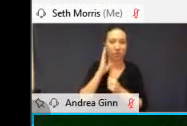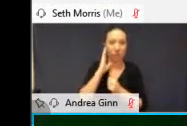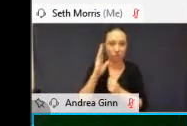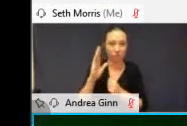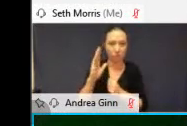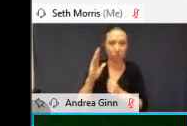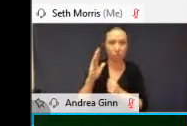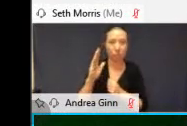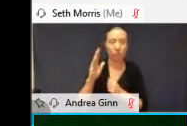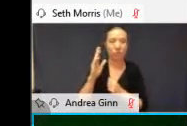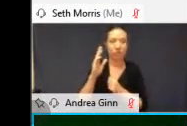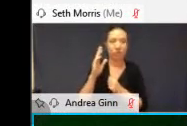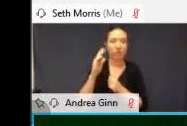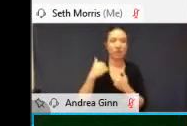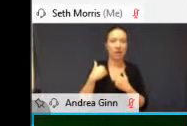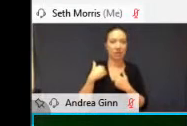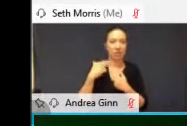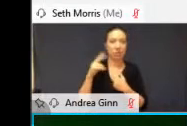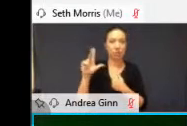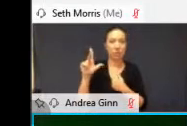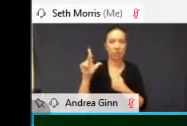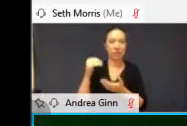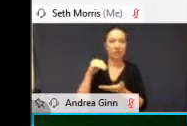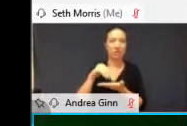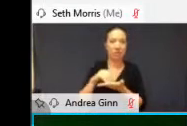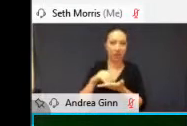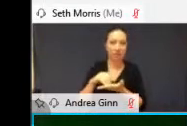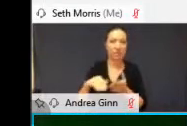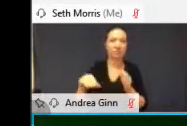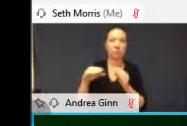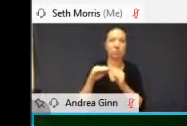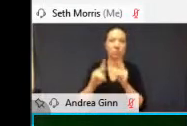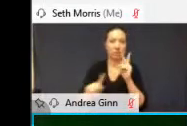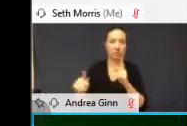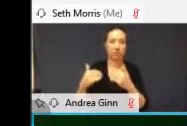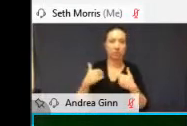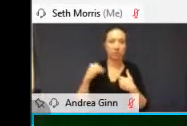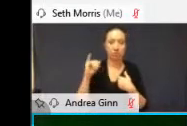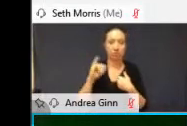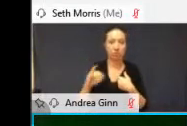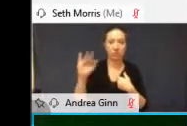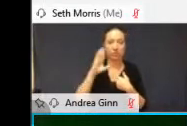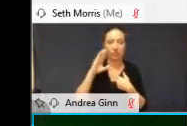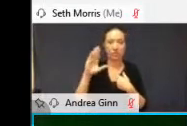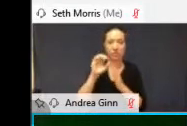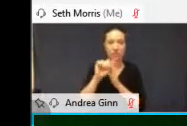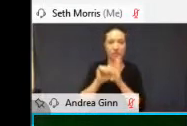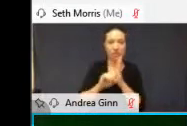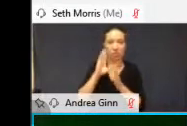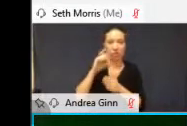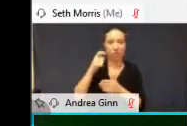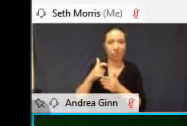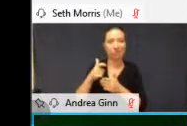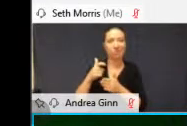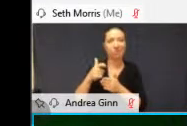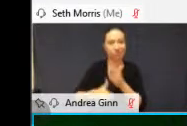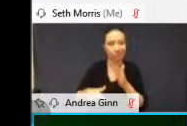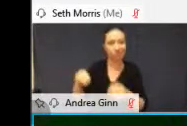23,000 additional insured people, and it would cost the state $68 million. And as I said